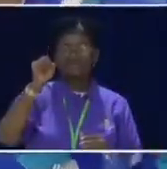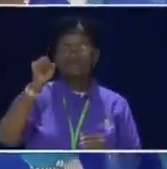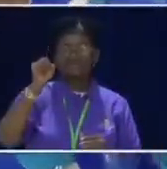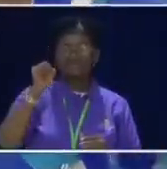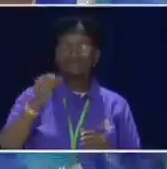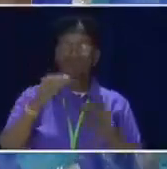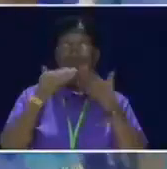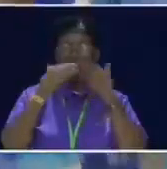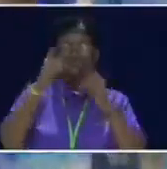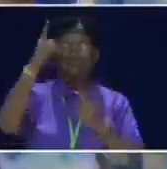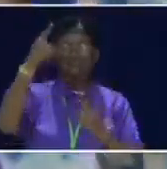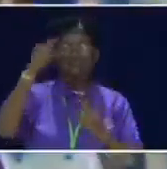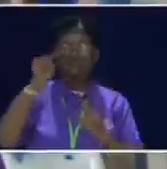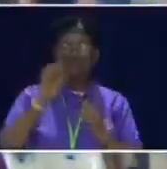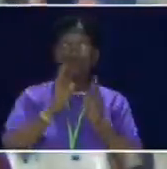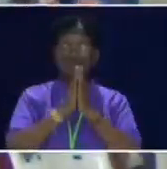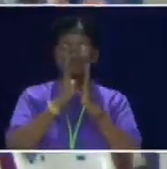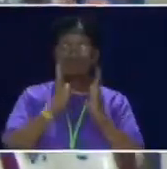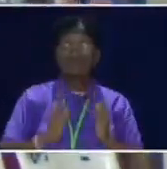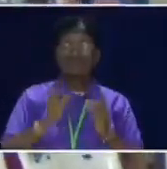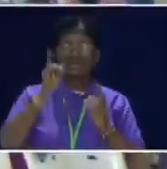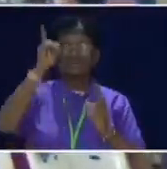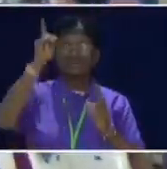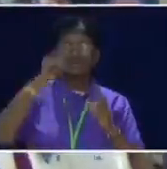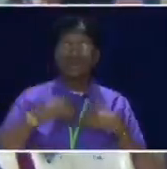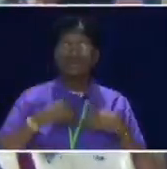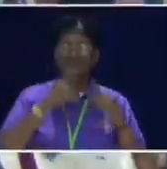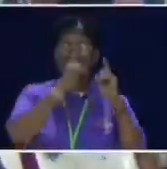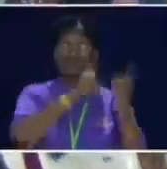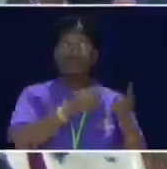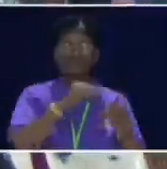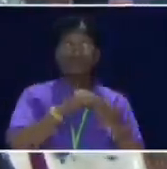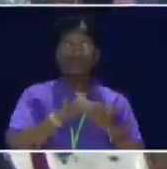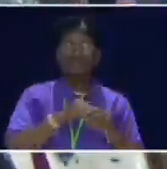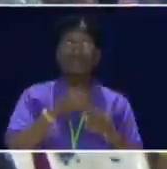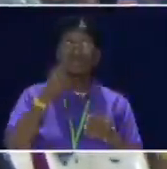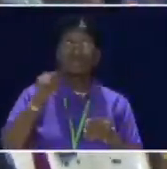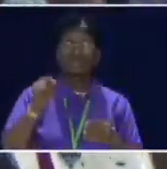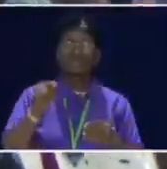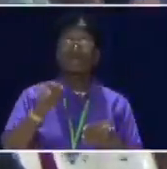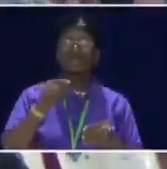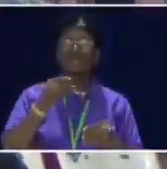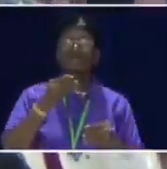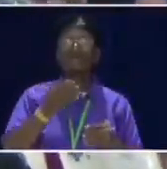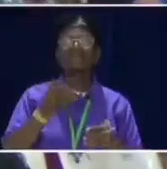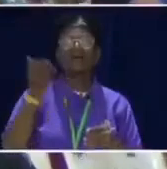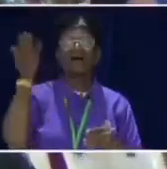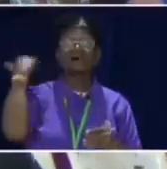Thank you for prayers you have answered in the past. I do pray fun awon adura ti e ti dahun saju.